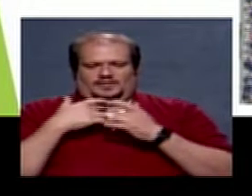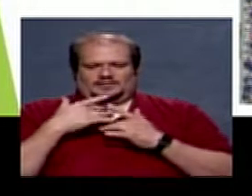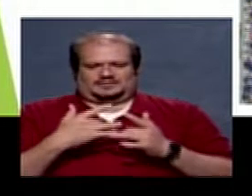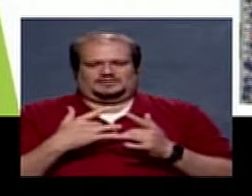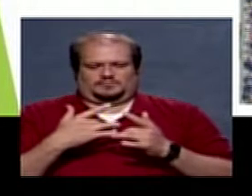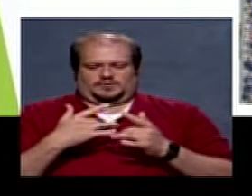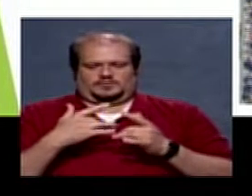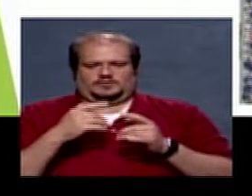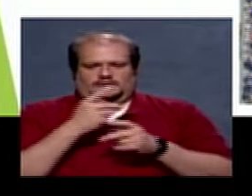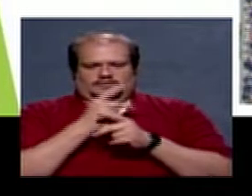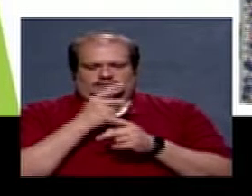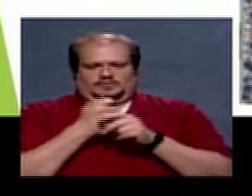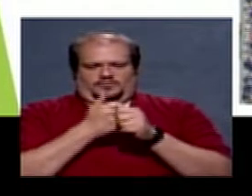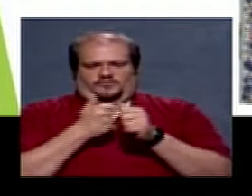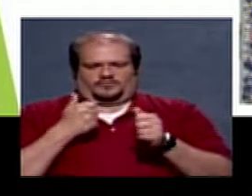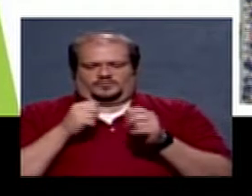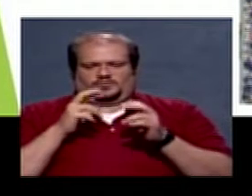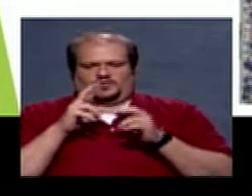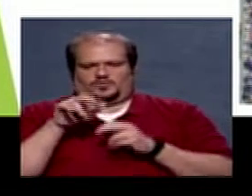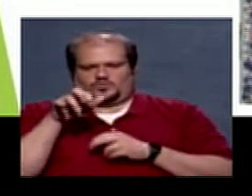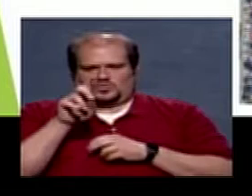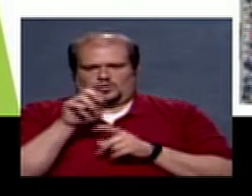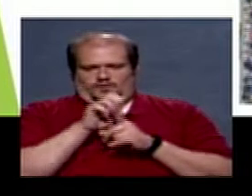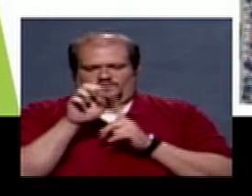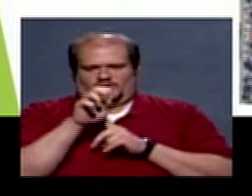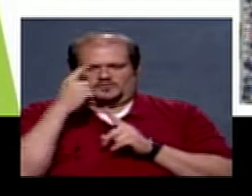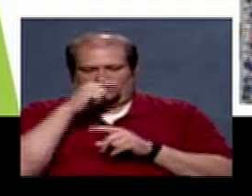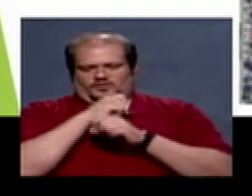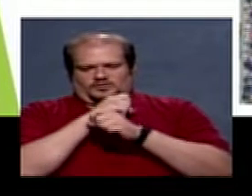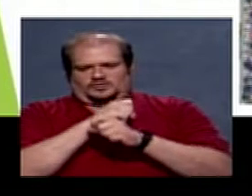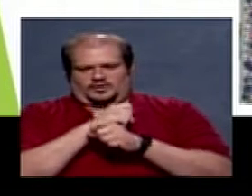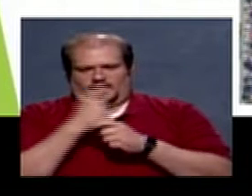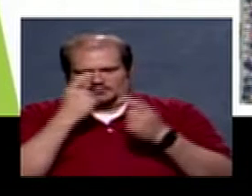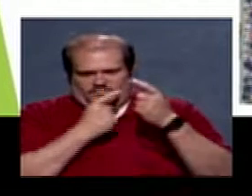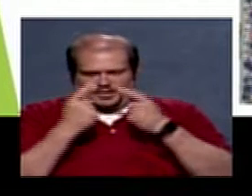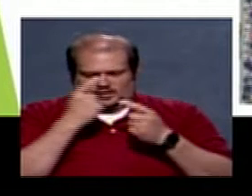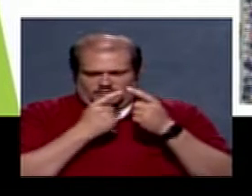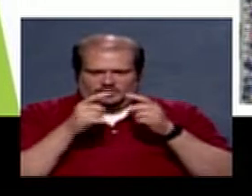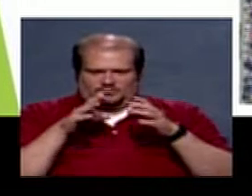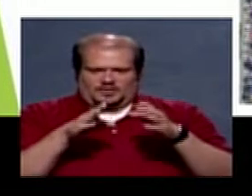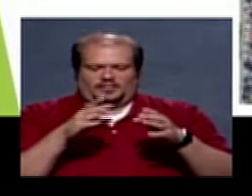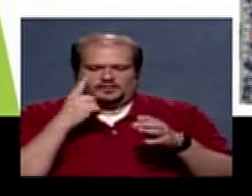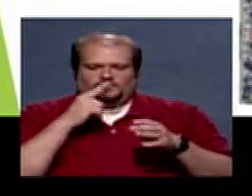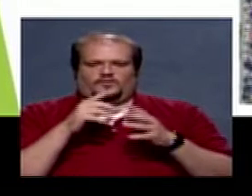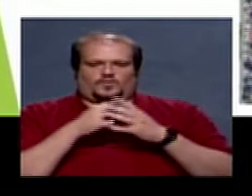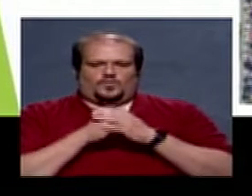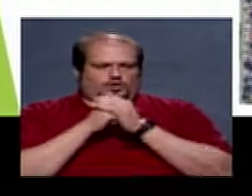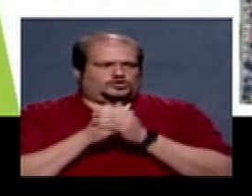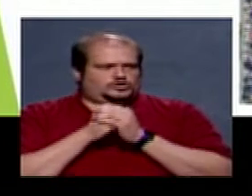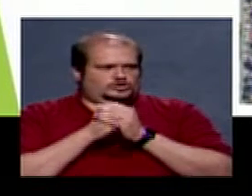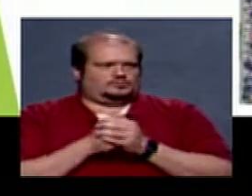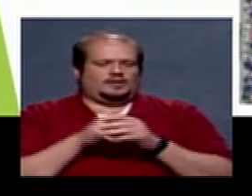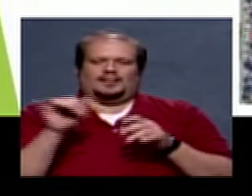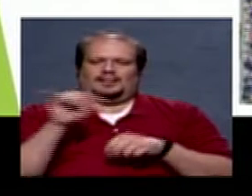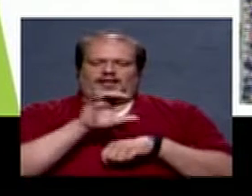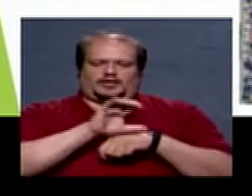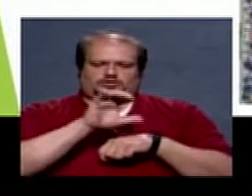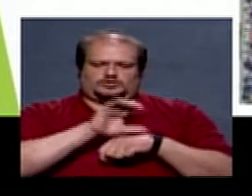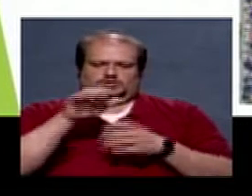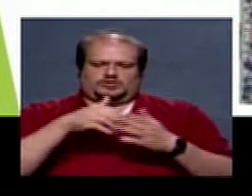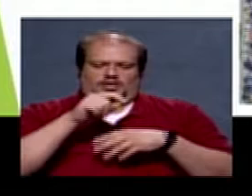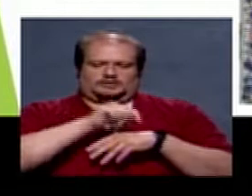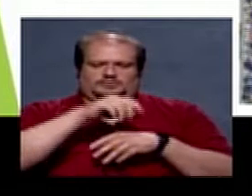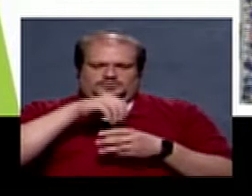road, and keep away from typical roadside environment for security and meditative methods of worship. Like churches, all temples